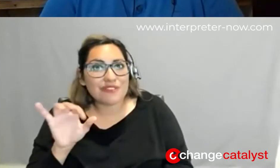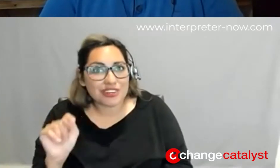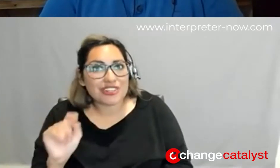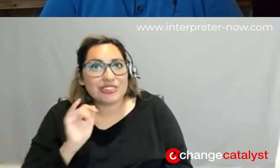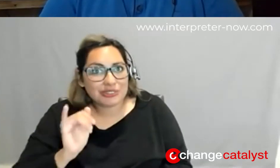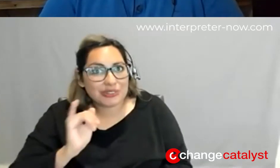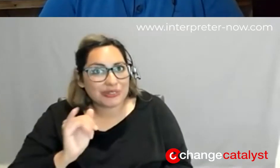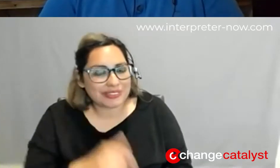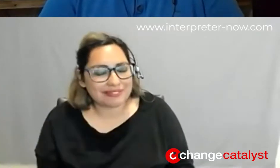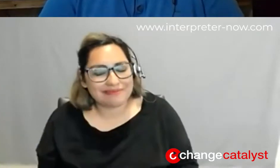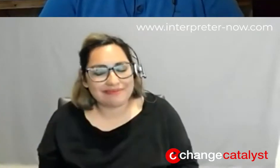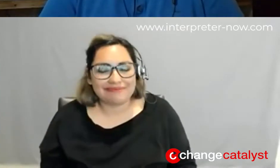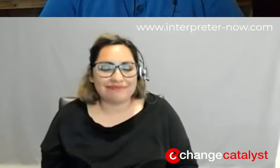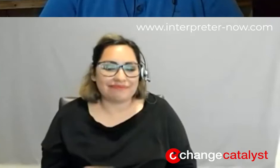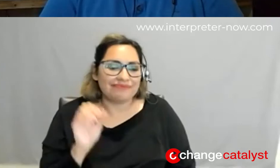are.